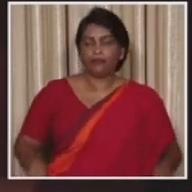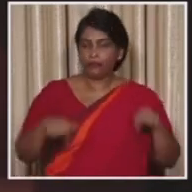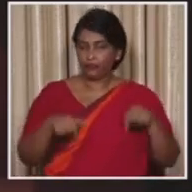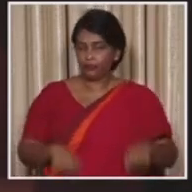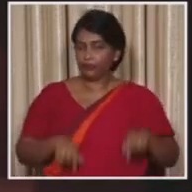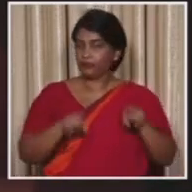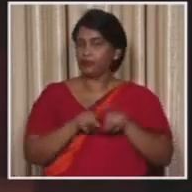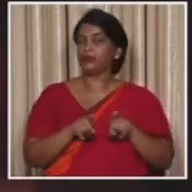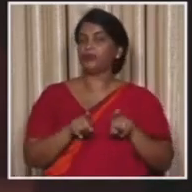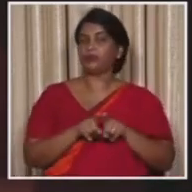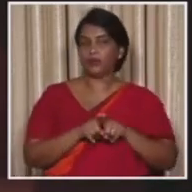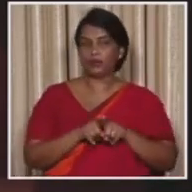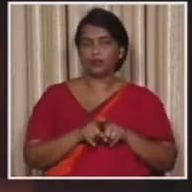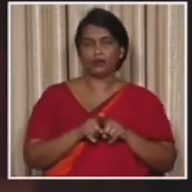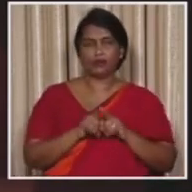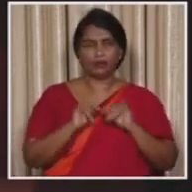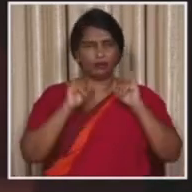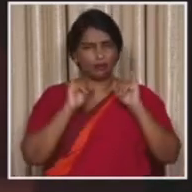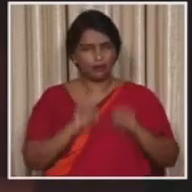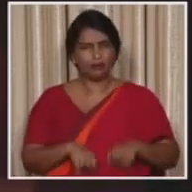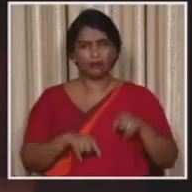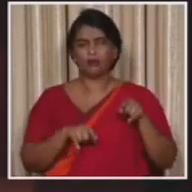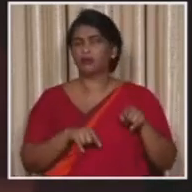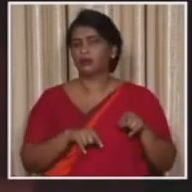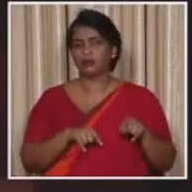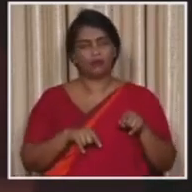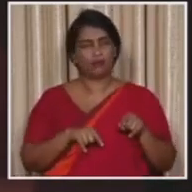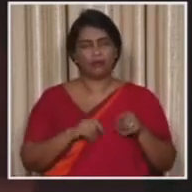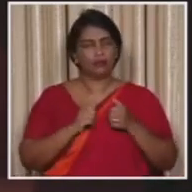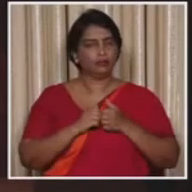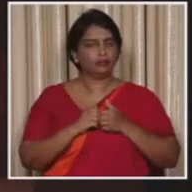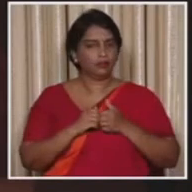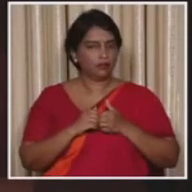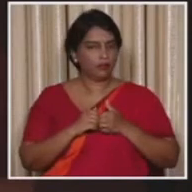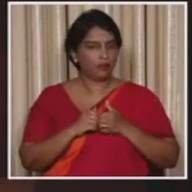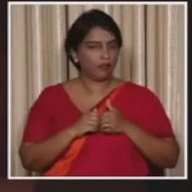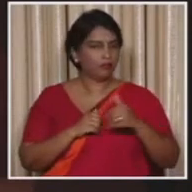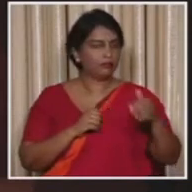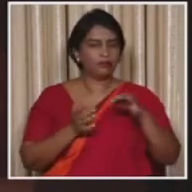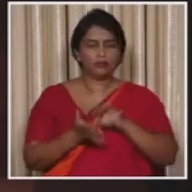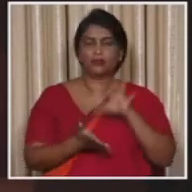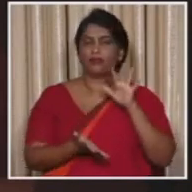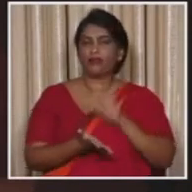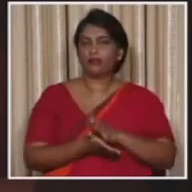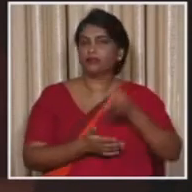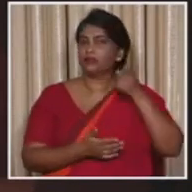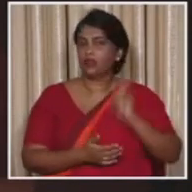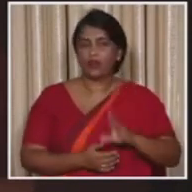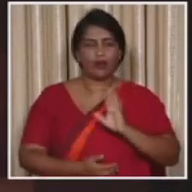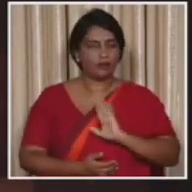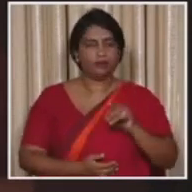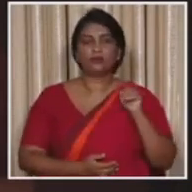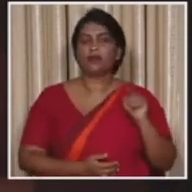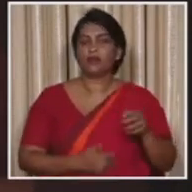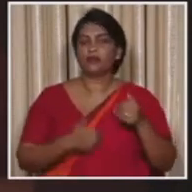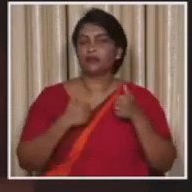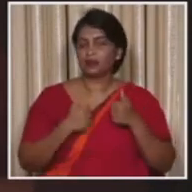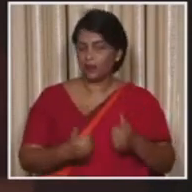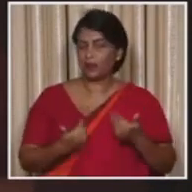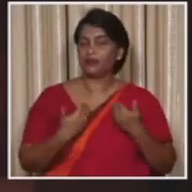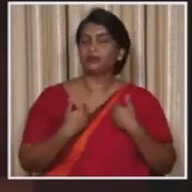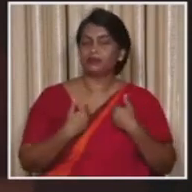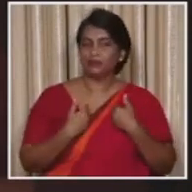in Sri Lankan political system. Rather, we go by a